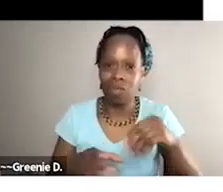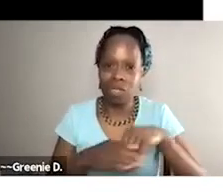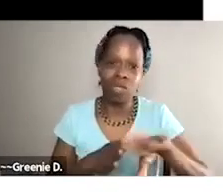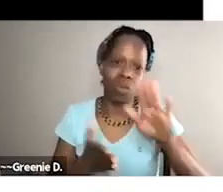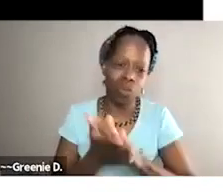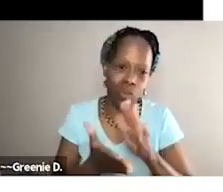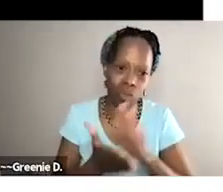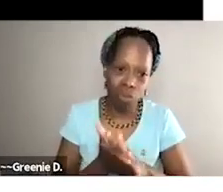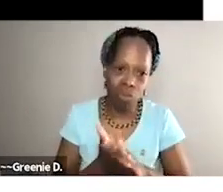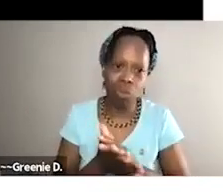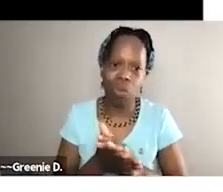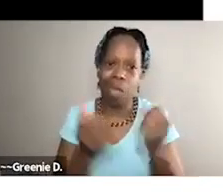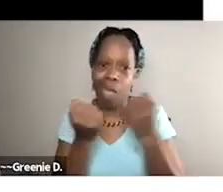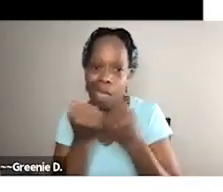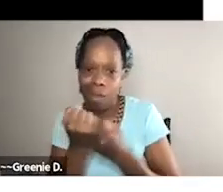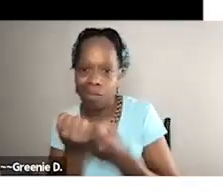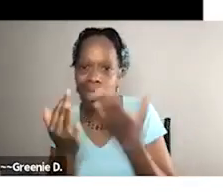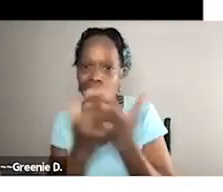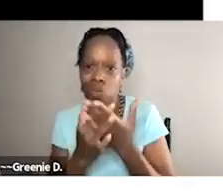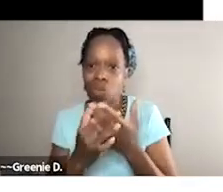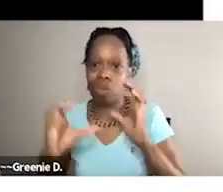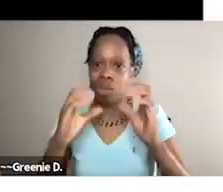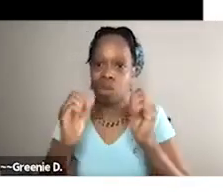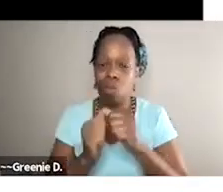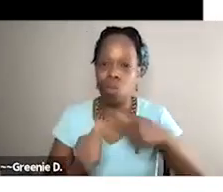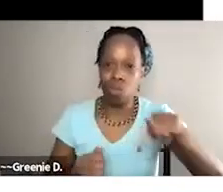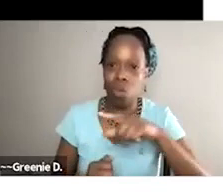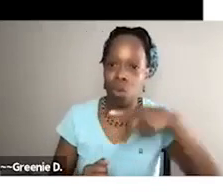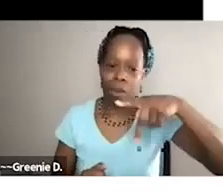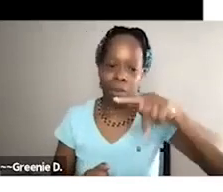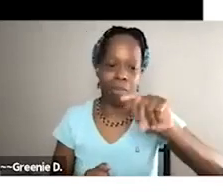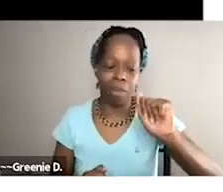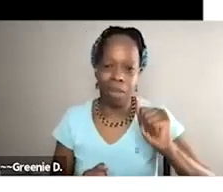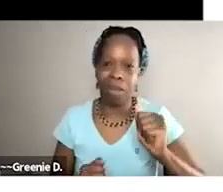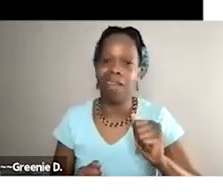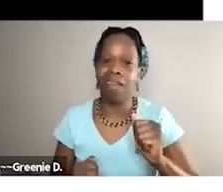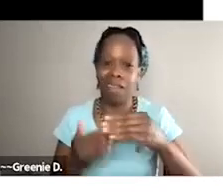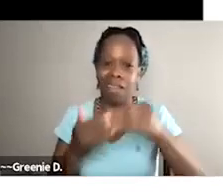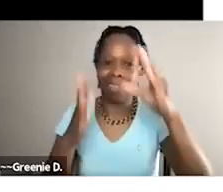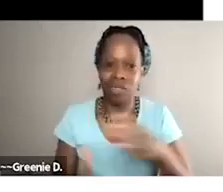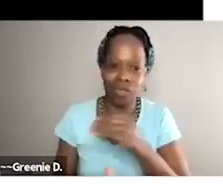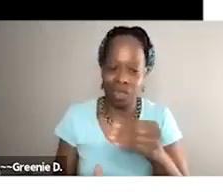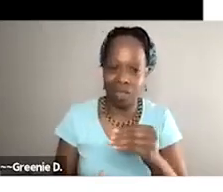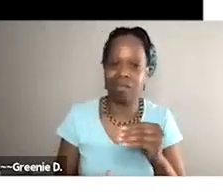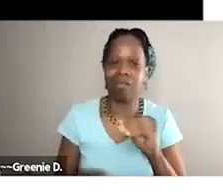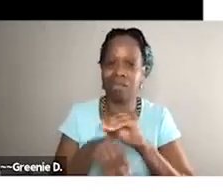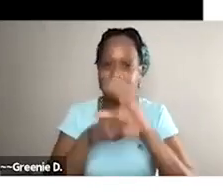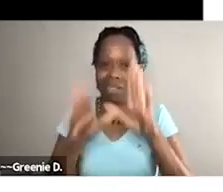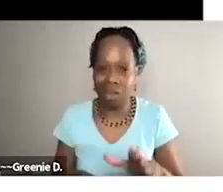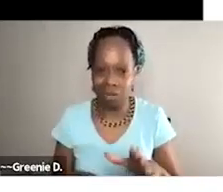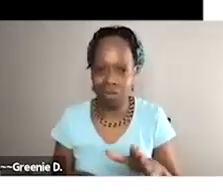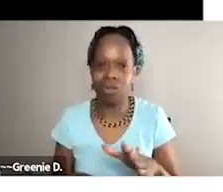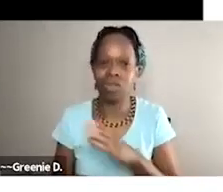school counselors, assistant principals, and engage with your PTA leaders. And honestly, being here tonight and continuing to advocate for